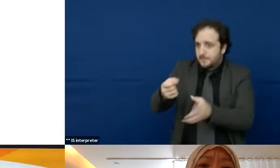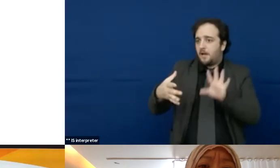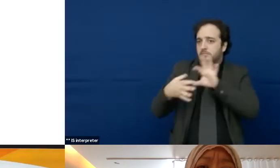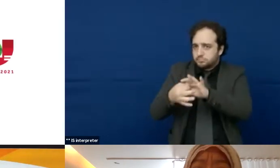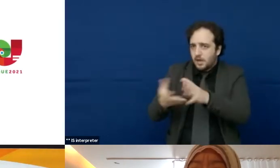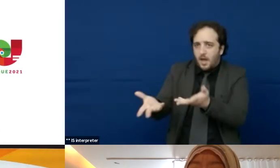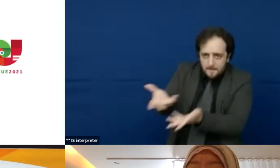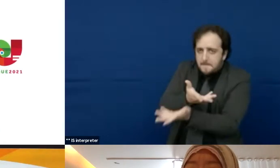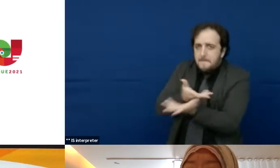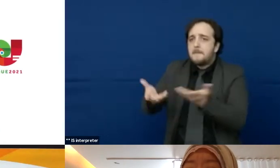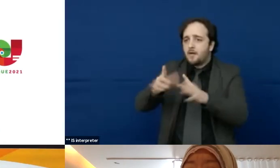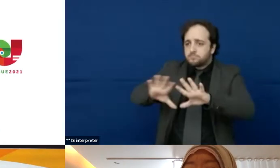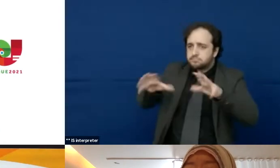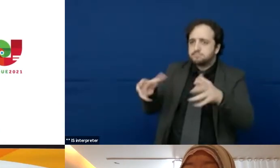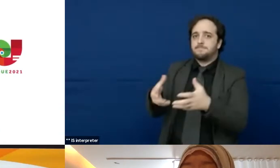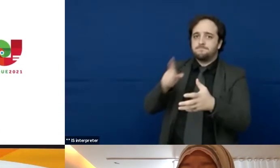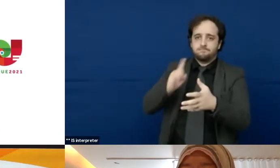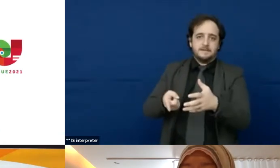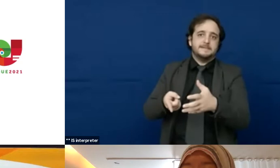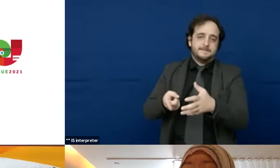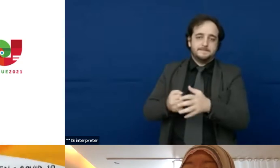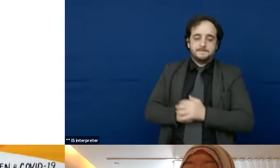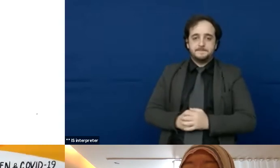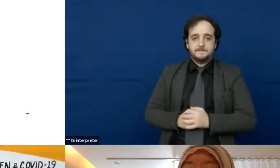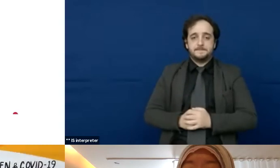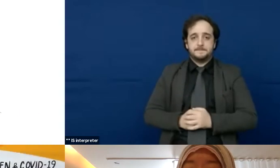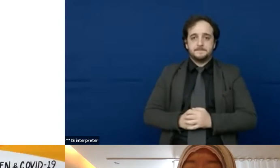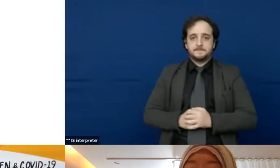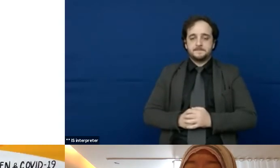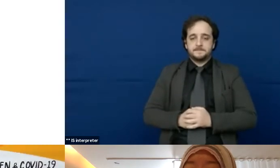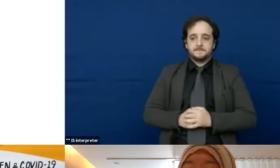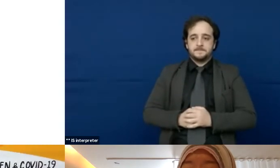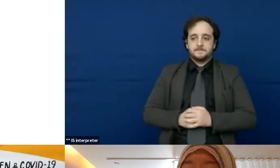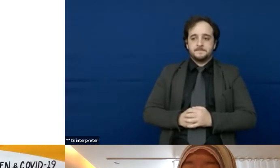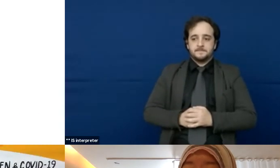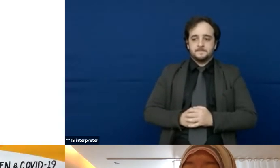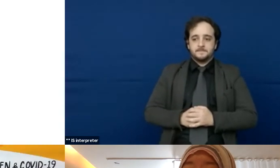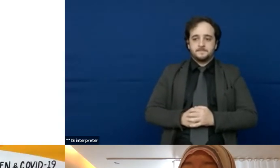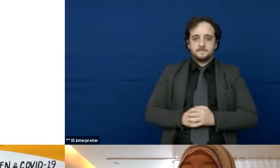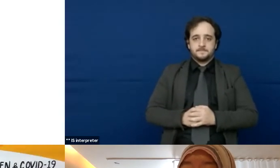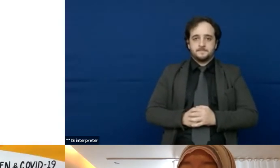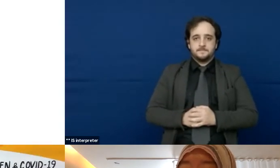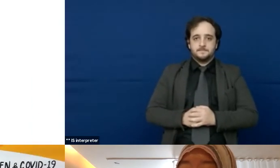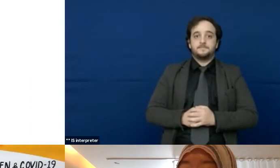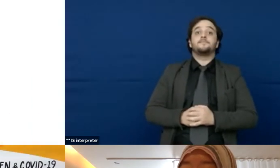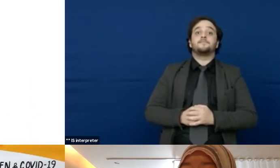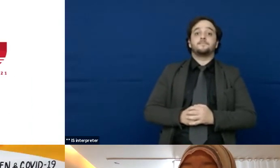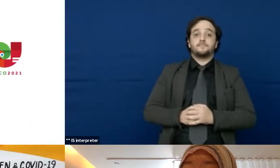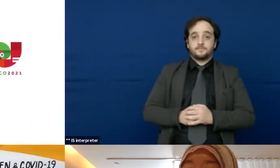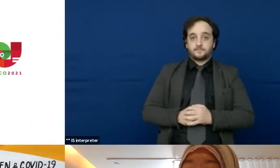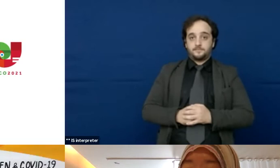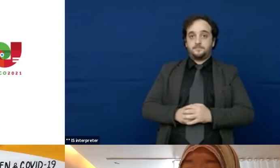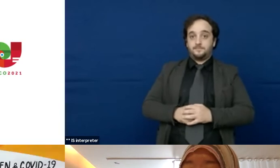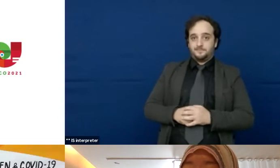generated large database of knowledges, championing and highlighting and continue